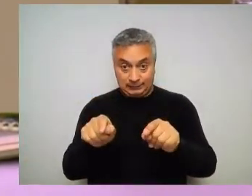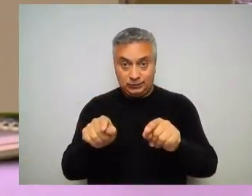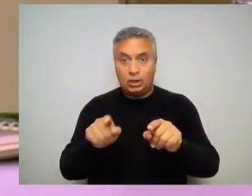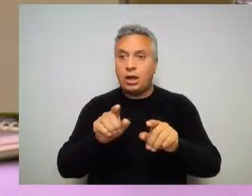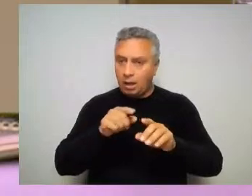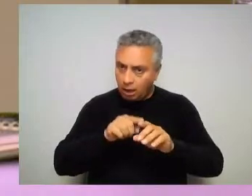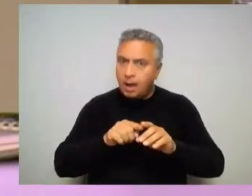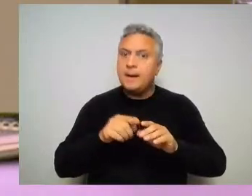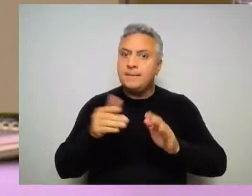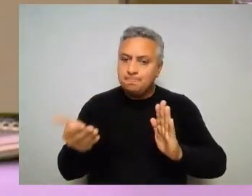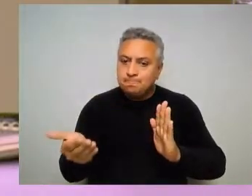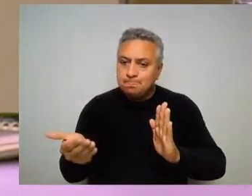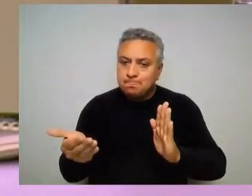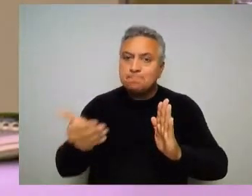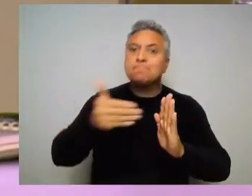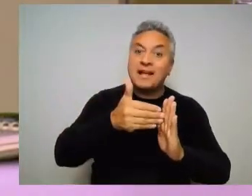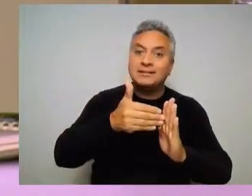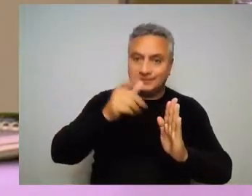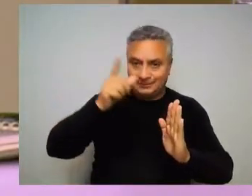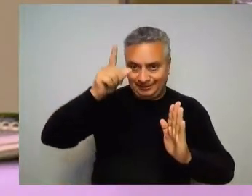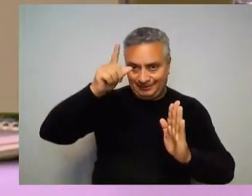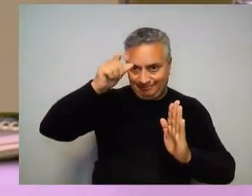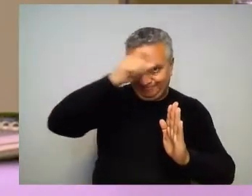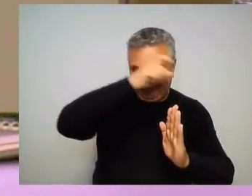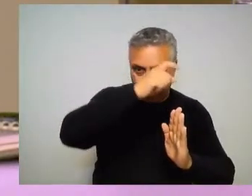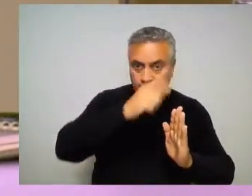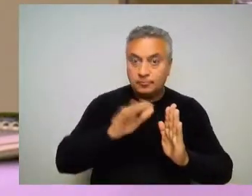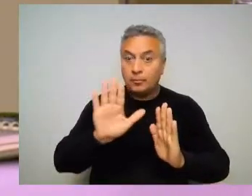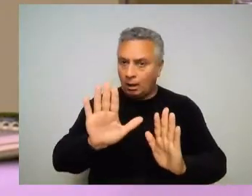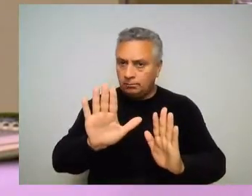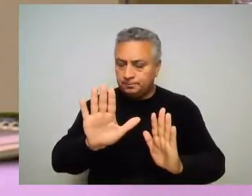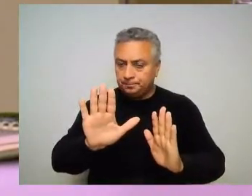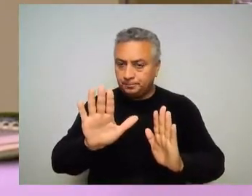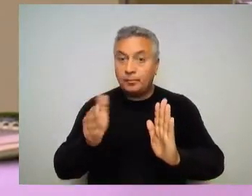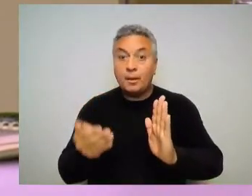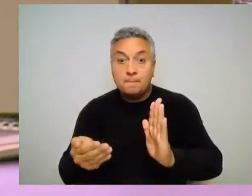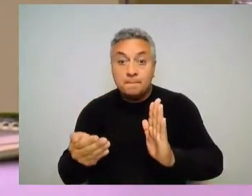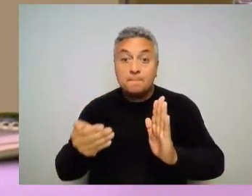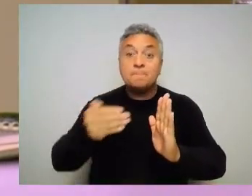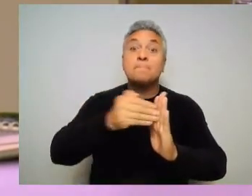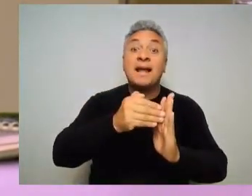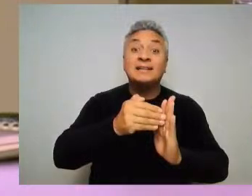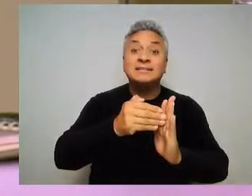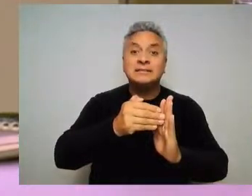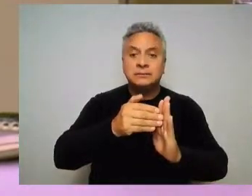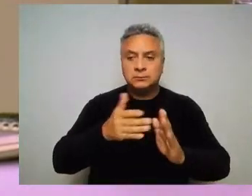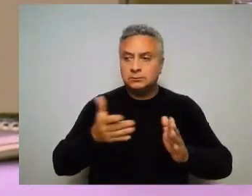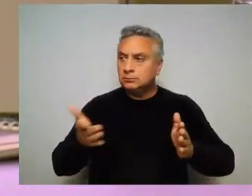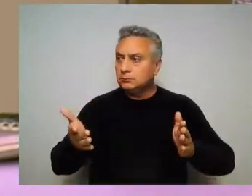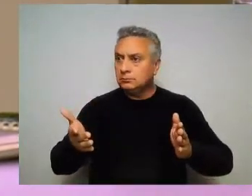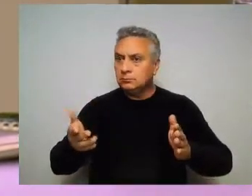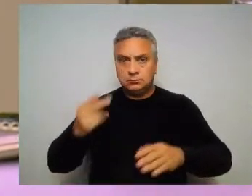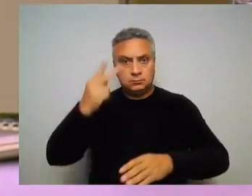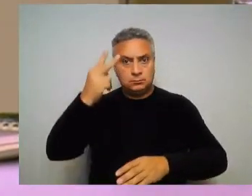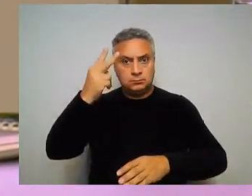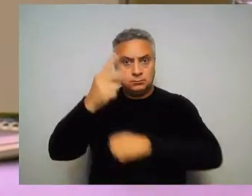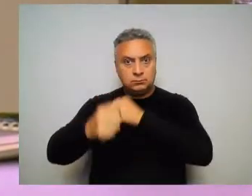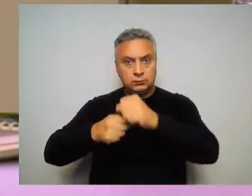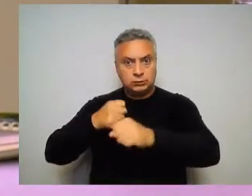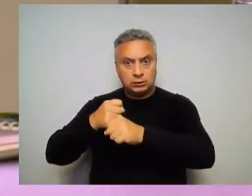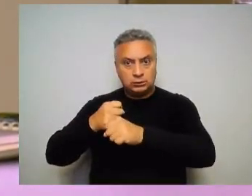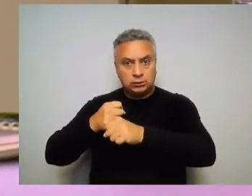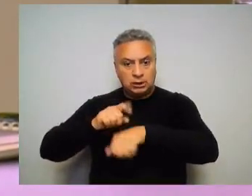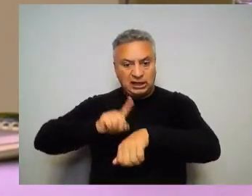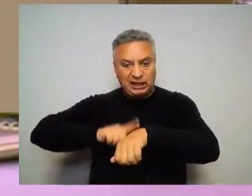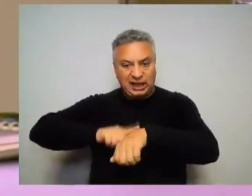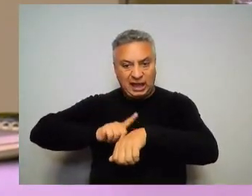another dimension of complexity to the analysis, plus temporality. As José Miguel was saying, 2 years to be able